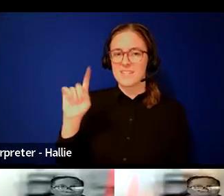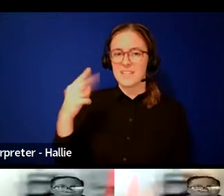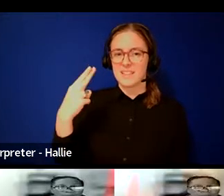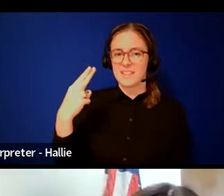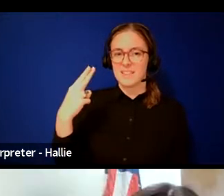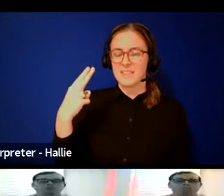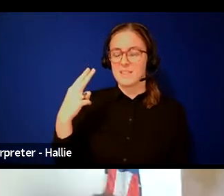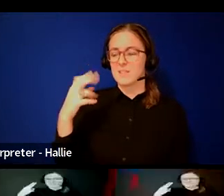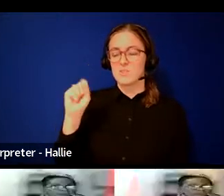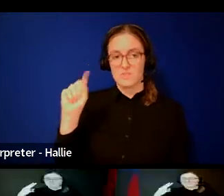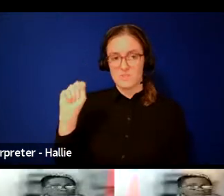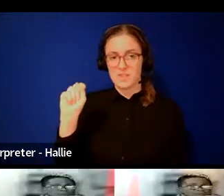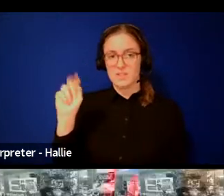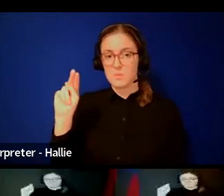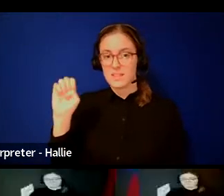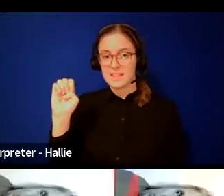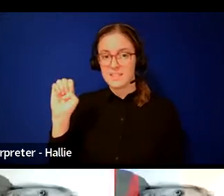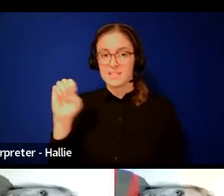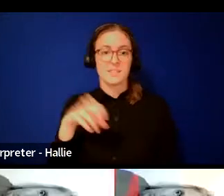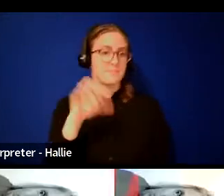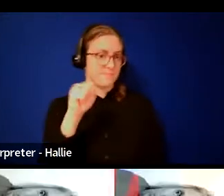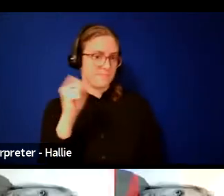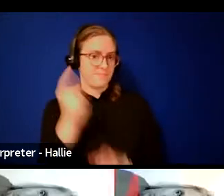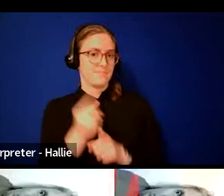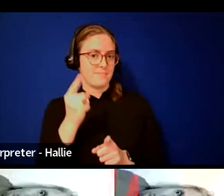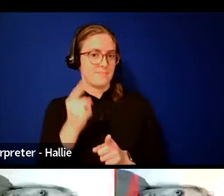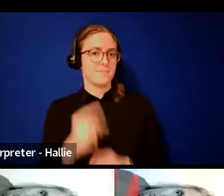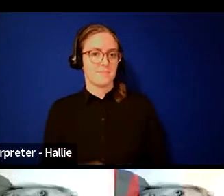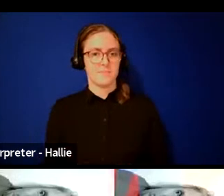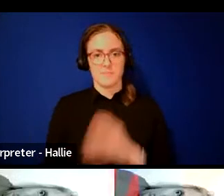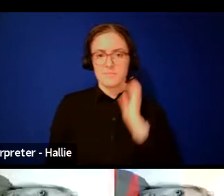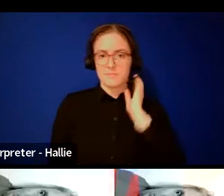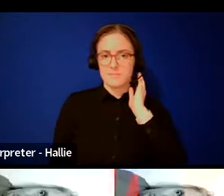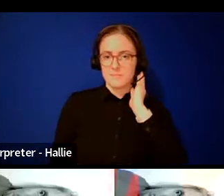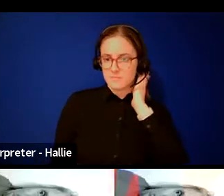Yes. That is correct.